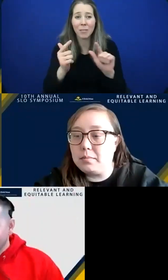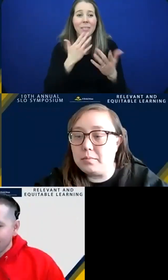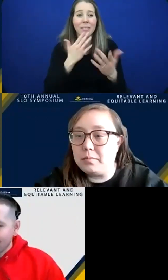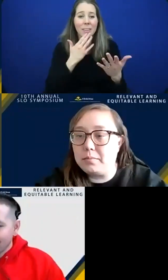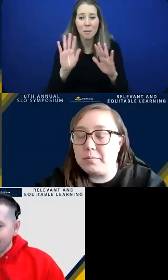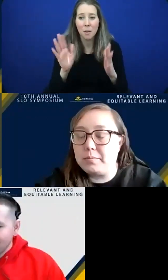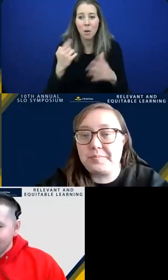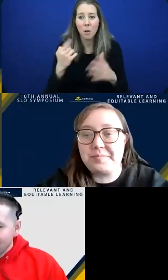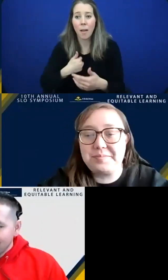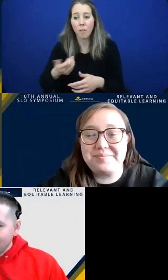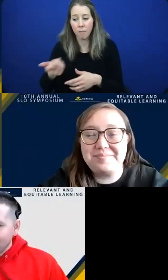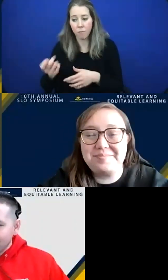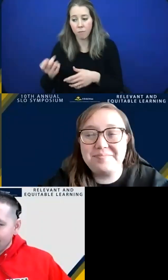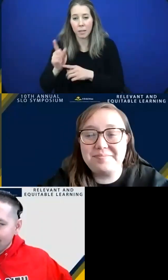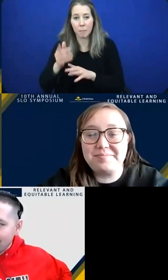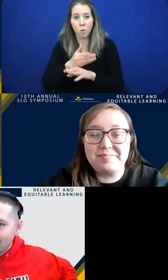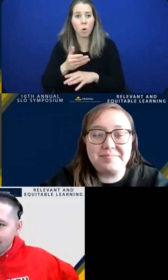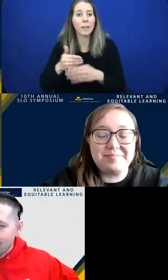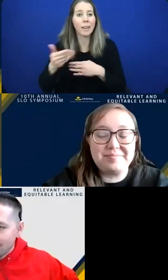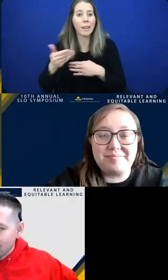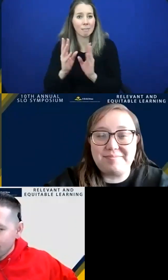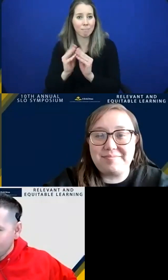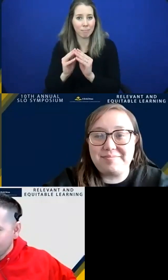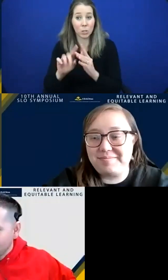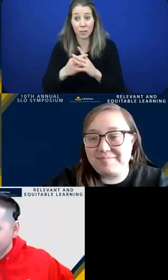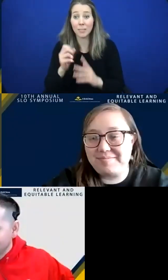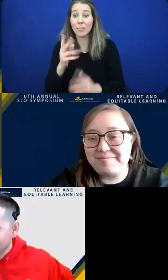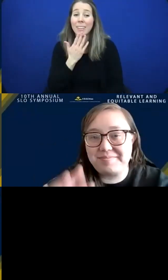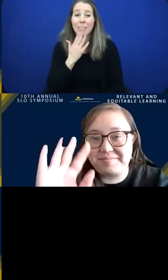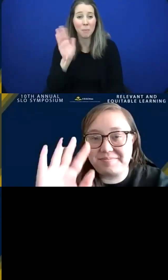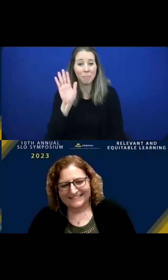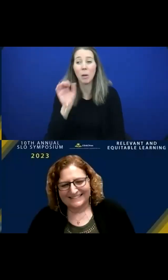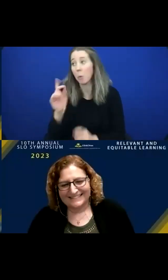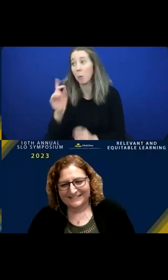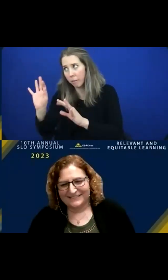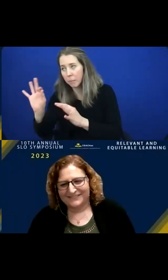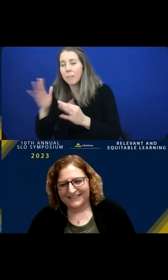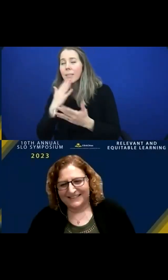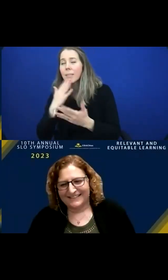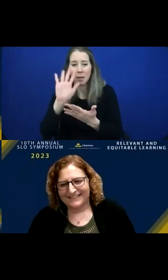few minutes for our next sessions. Okay, our third session. Thank you. Sounds good. Thank you.